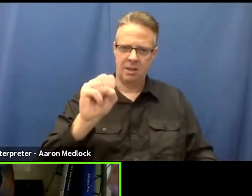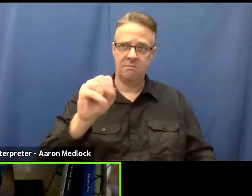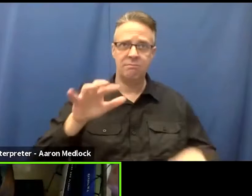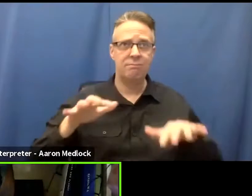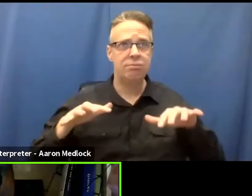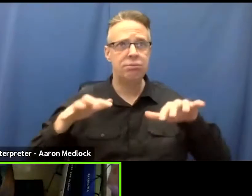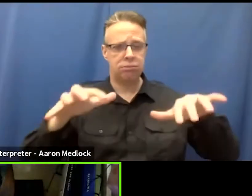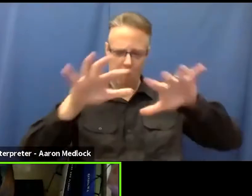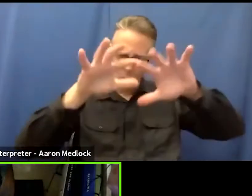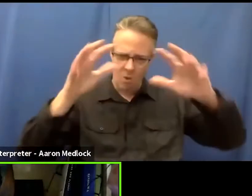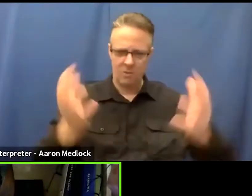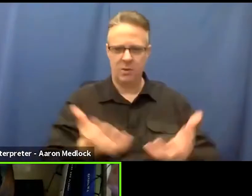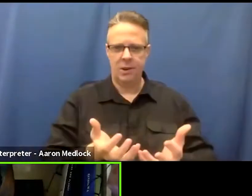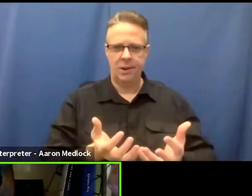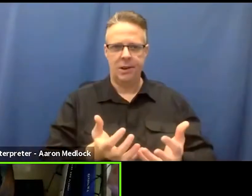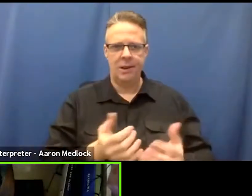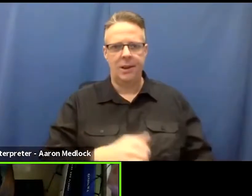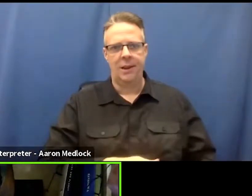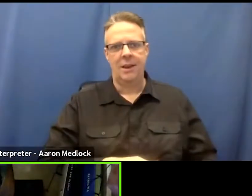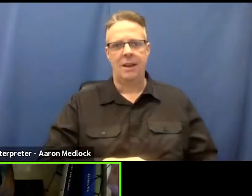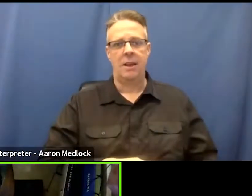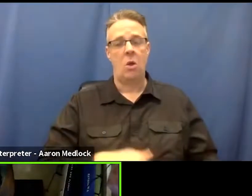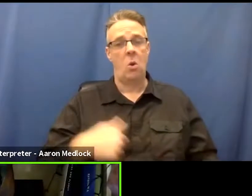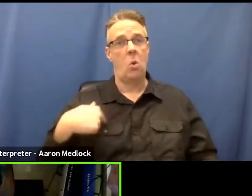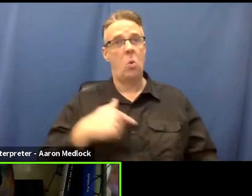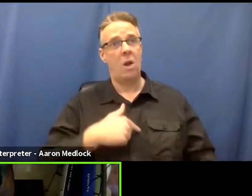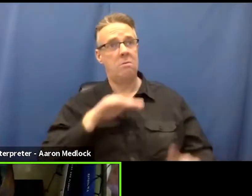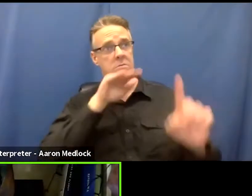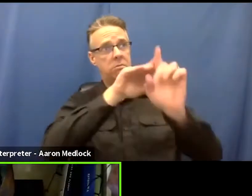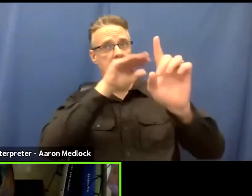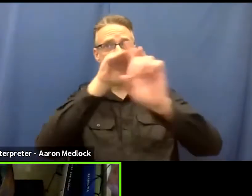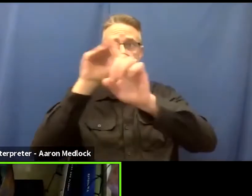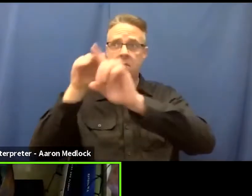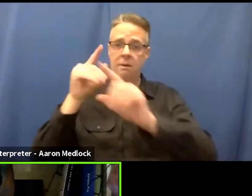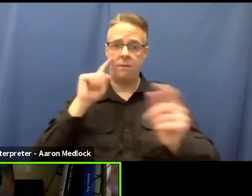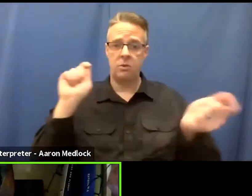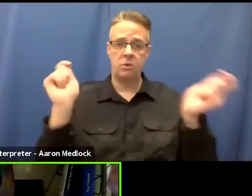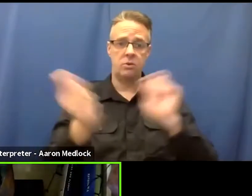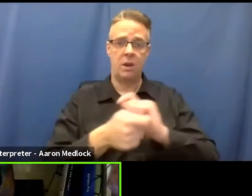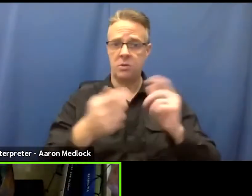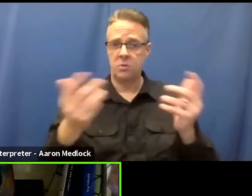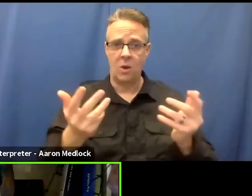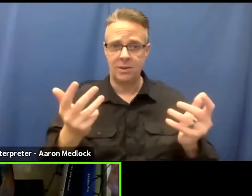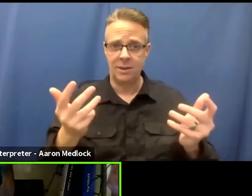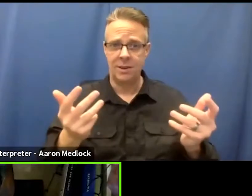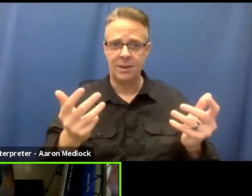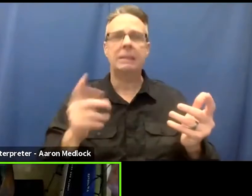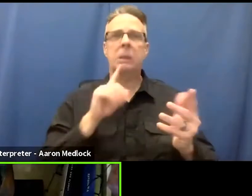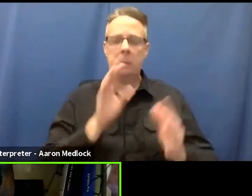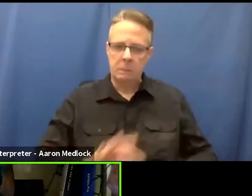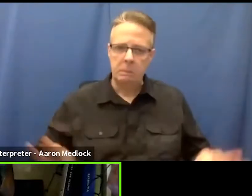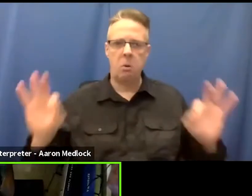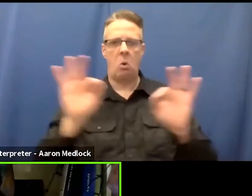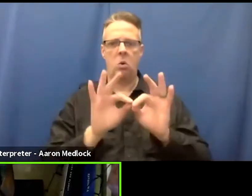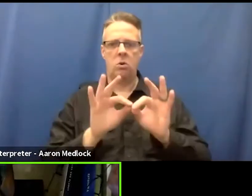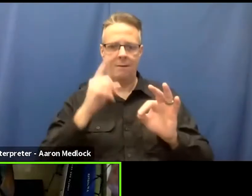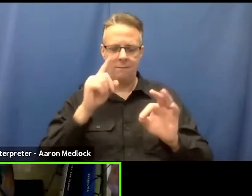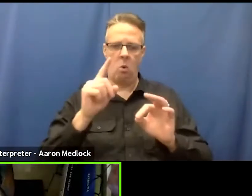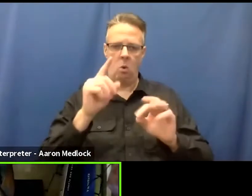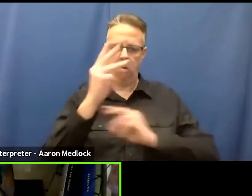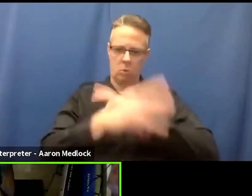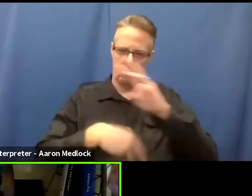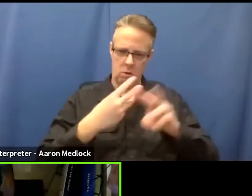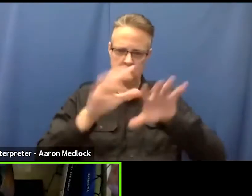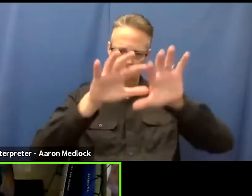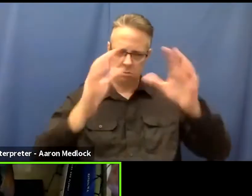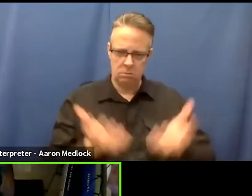that actually the change that we're calling for is important globally, and the change